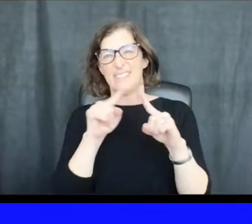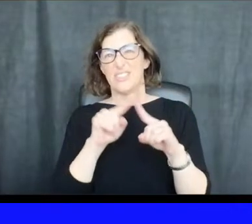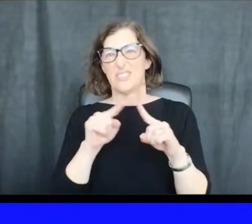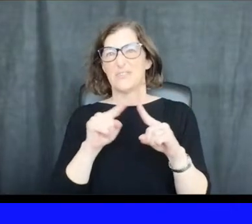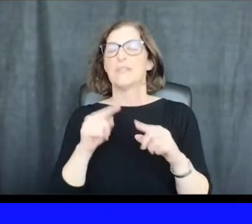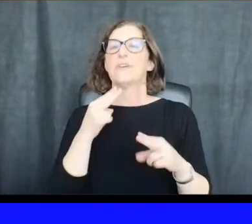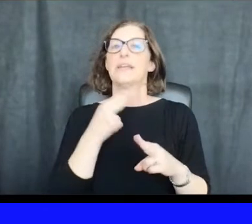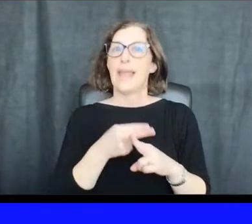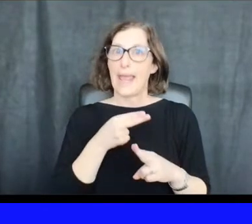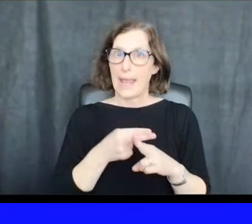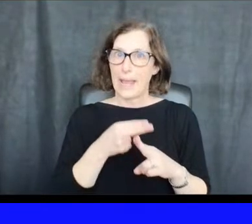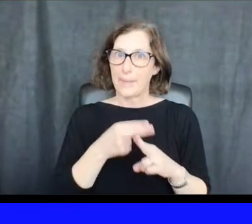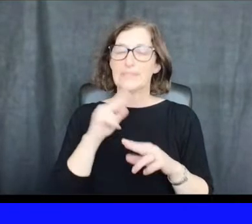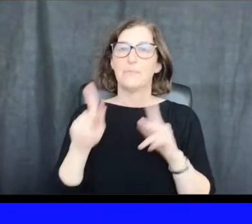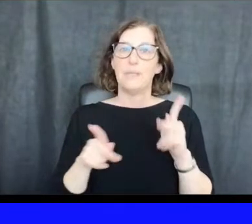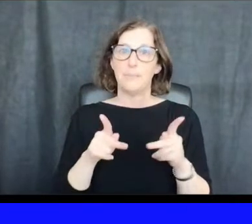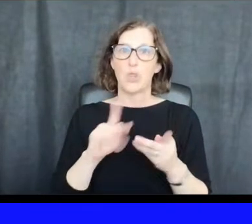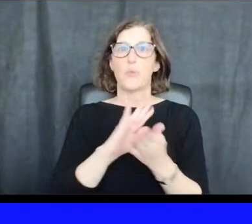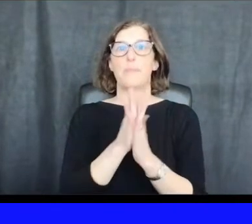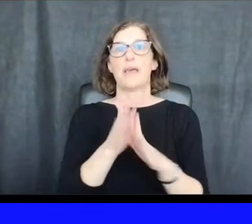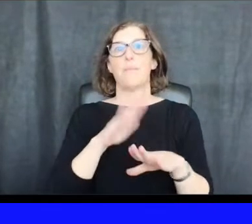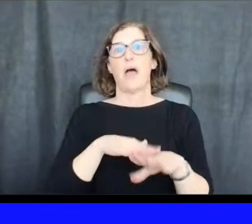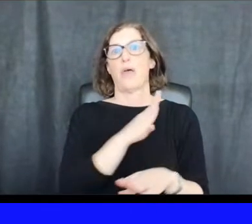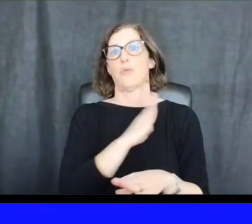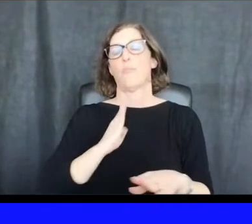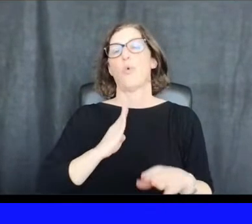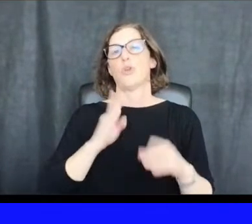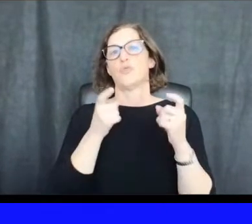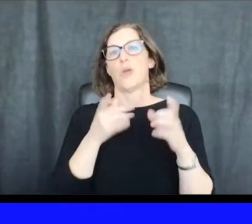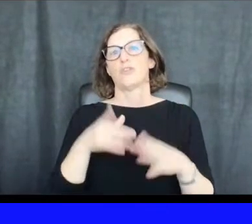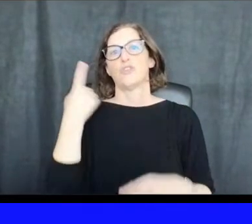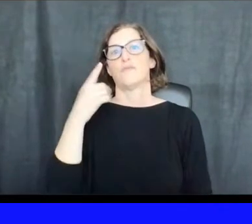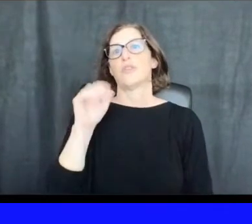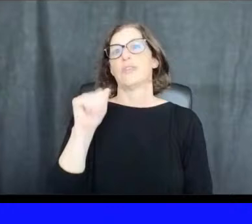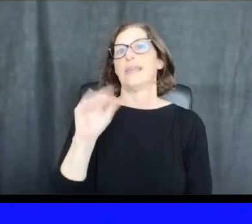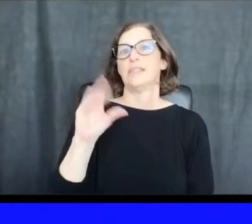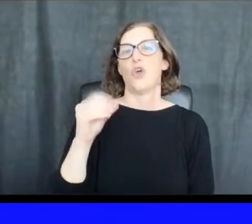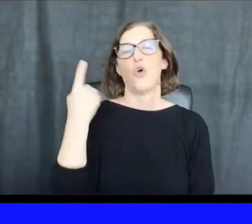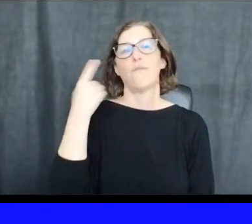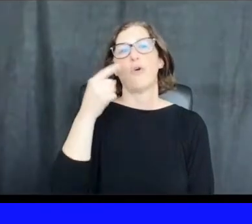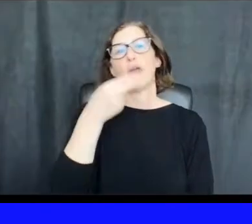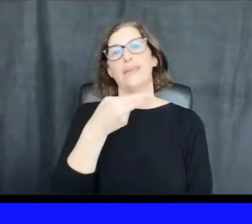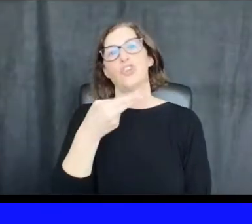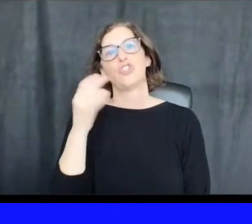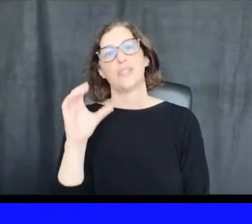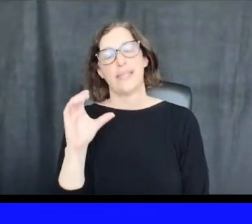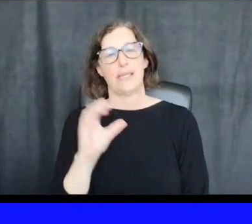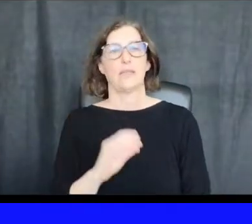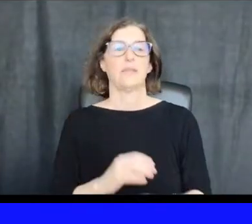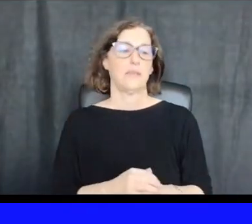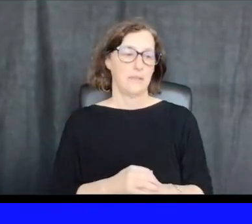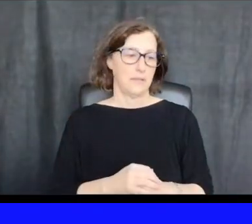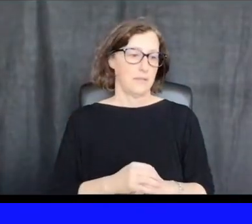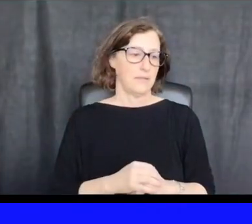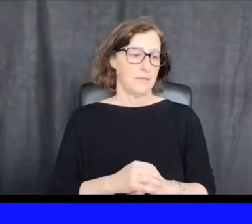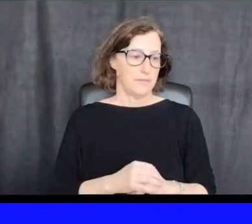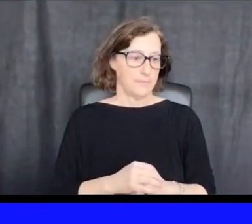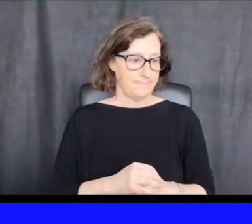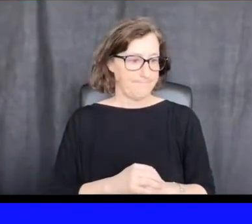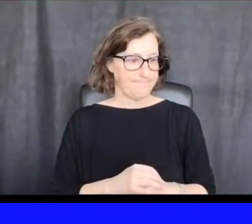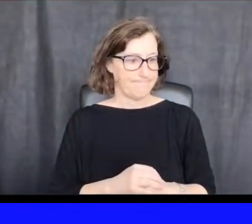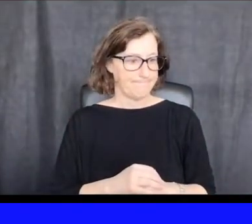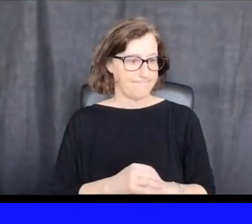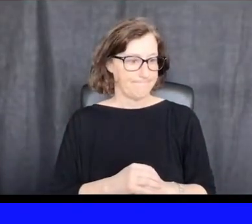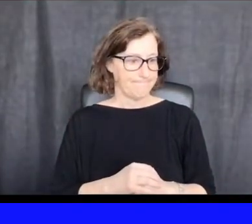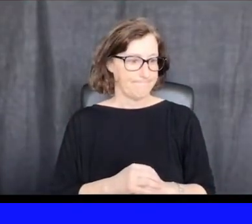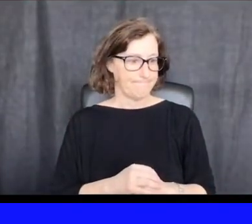Scott? Yes. Robert? Yes. Sally? Yes. Rita? Yes. Jose? Yes. So resolution